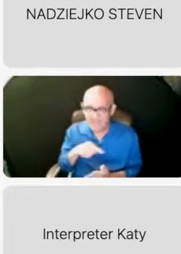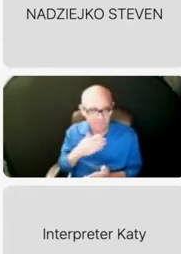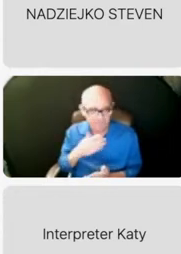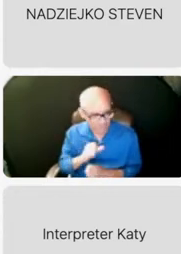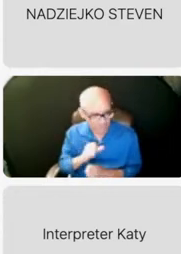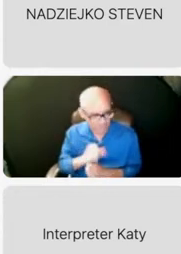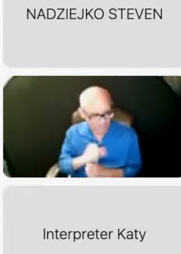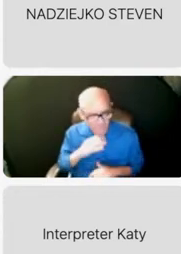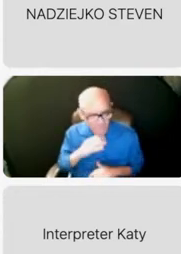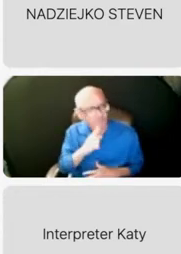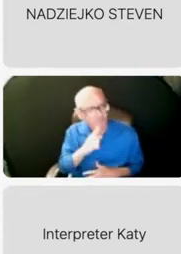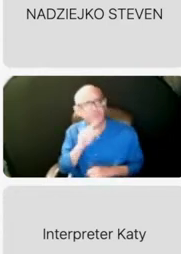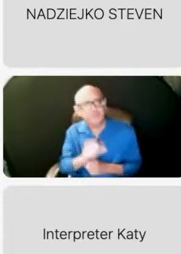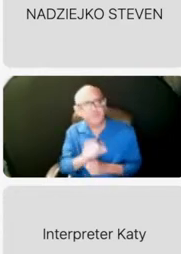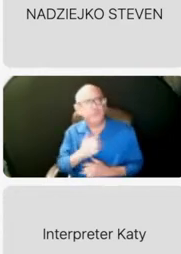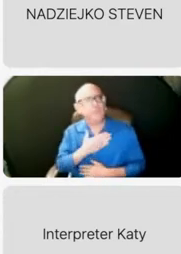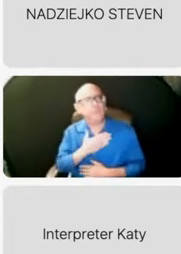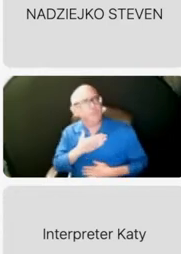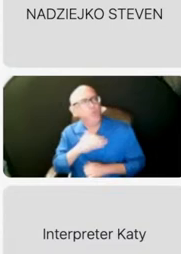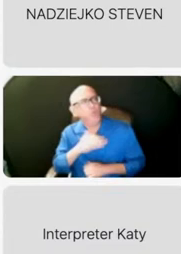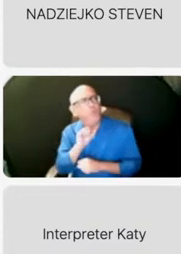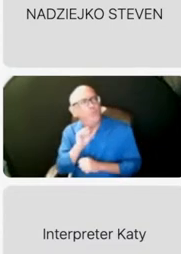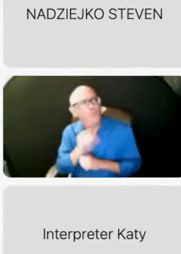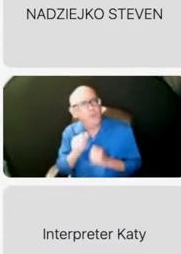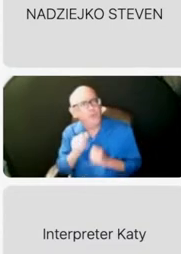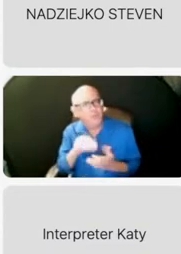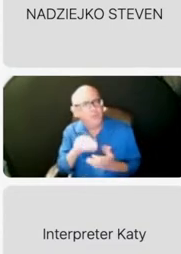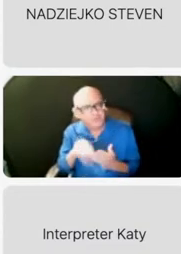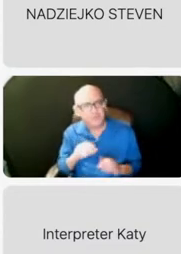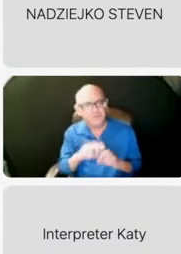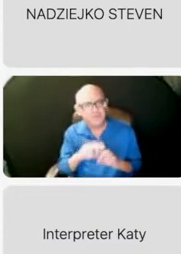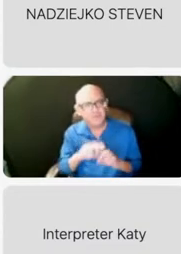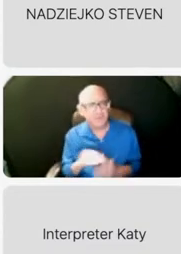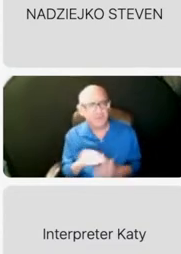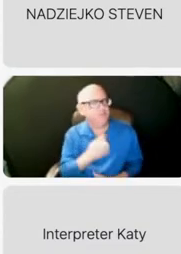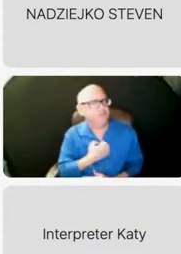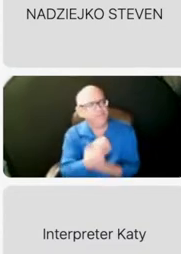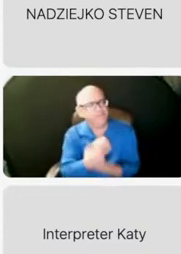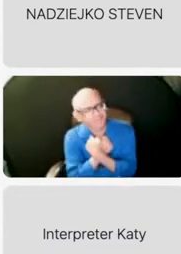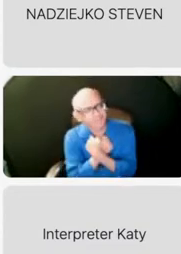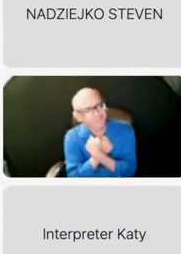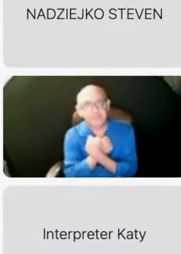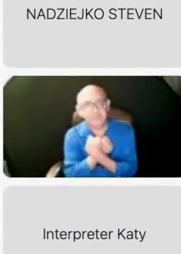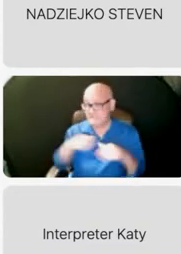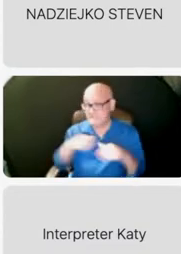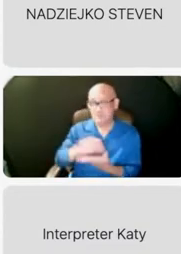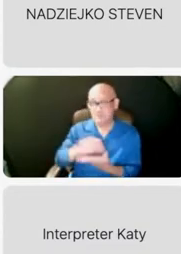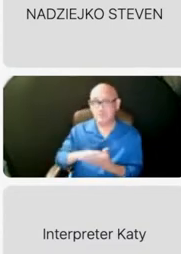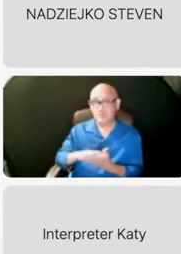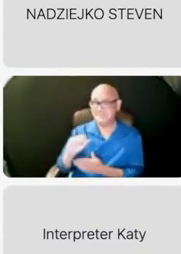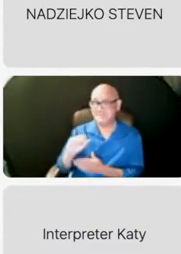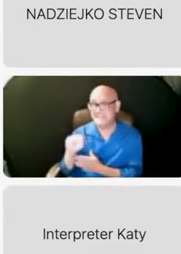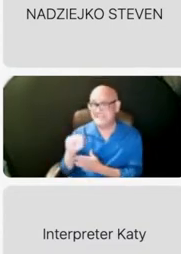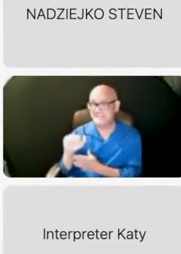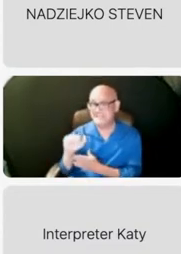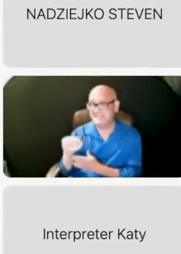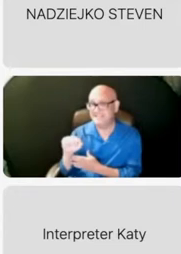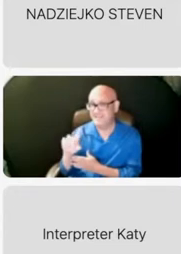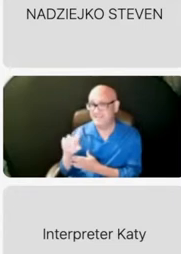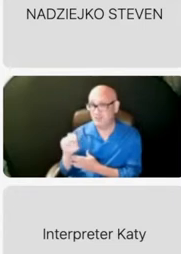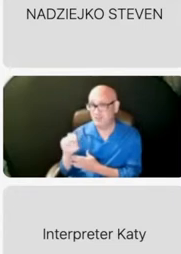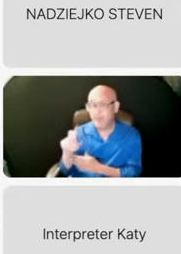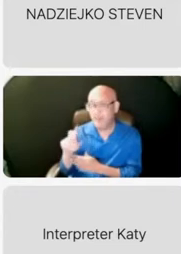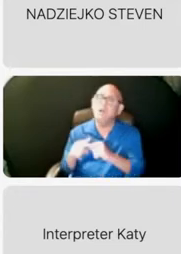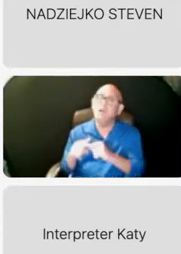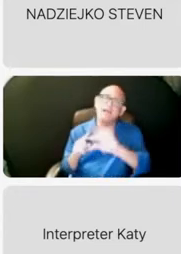families in our in all of our schools san salvador and we have nine other locations as well we've